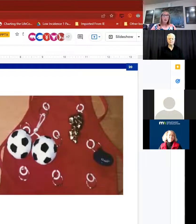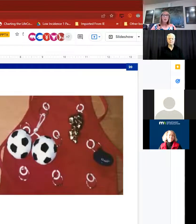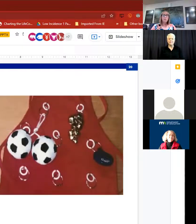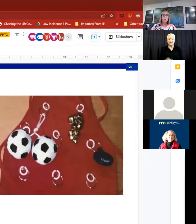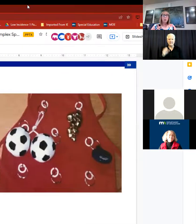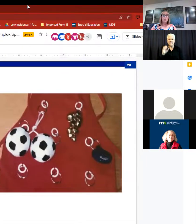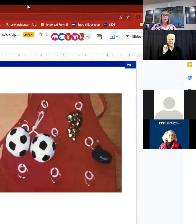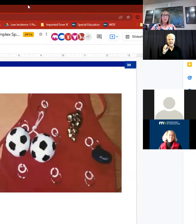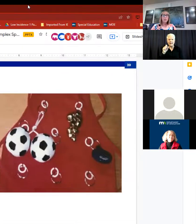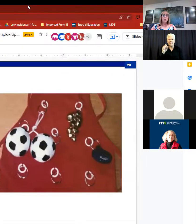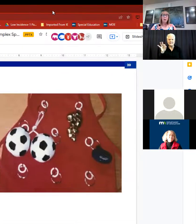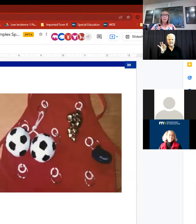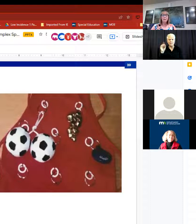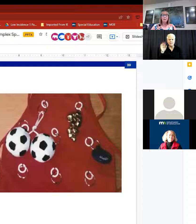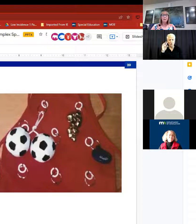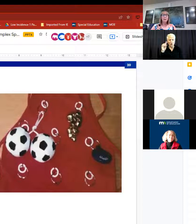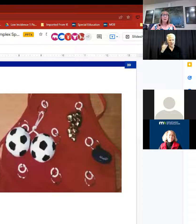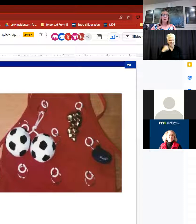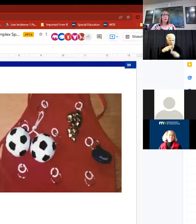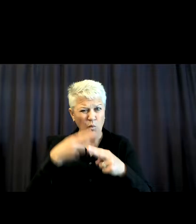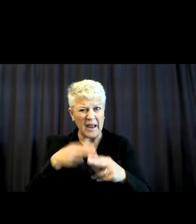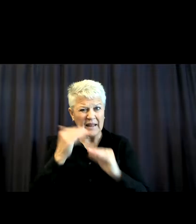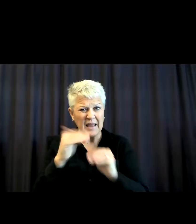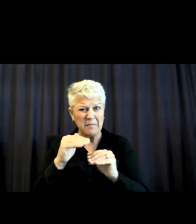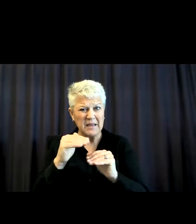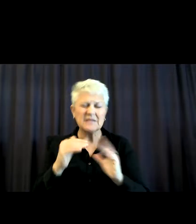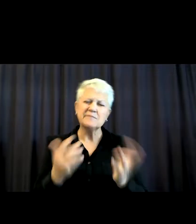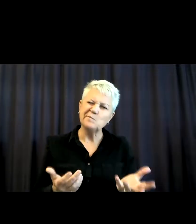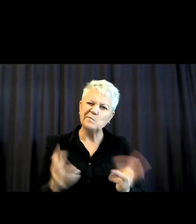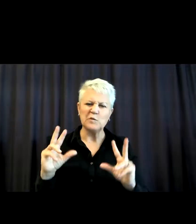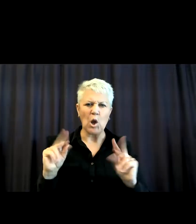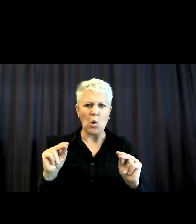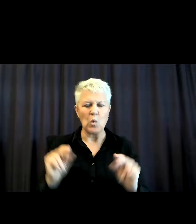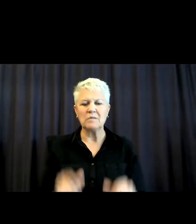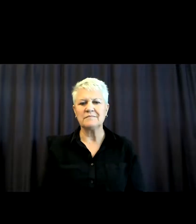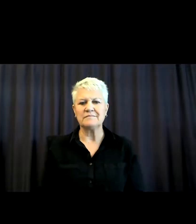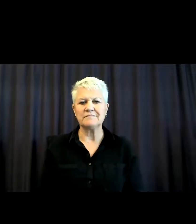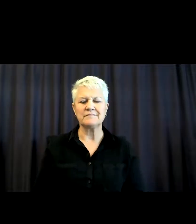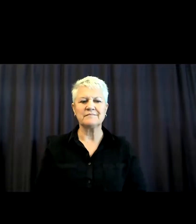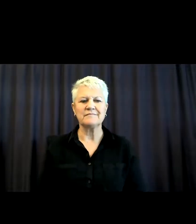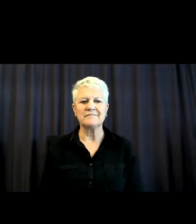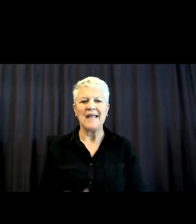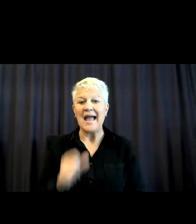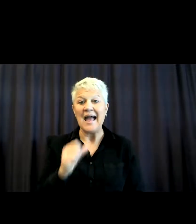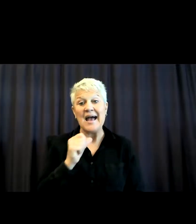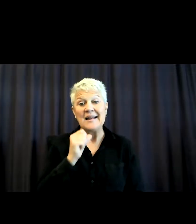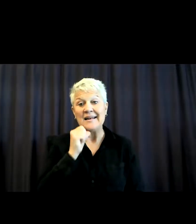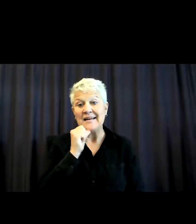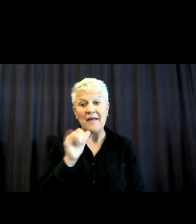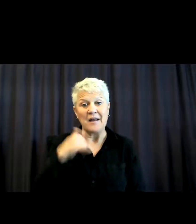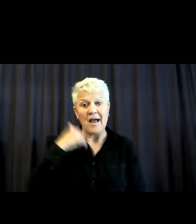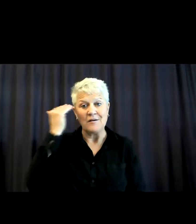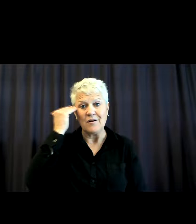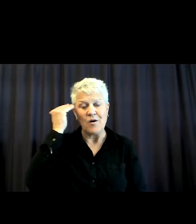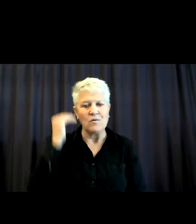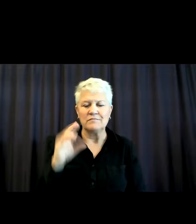The ESF board, is there a weight limit? No, not to my knowledge, there would not be.